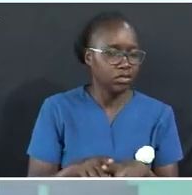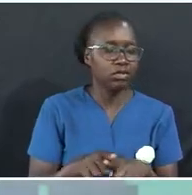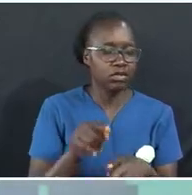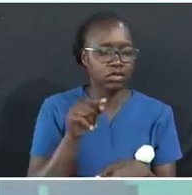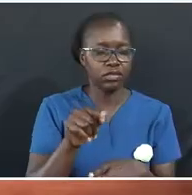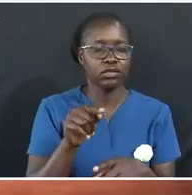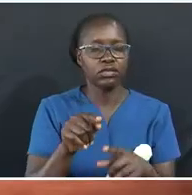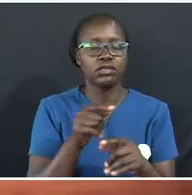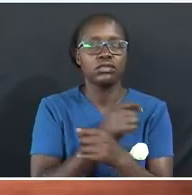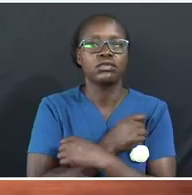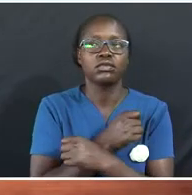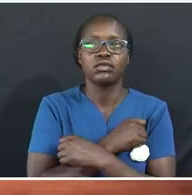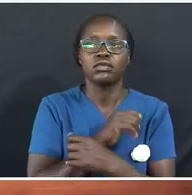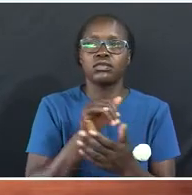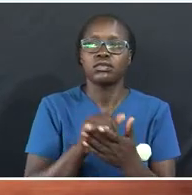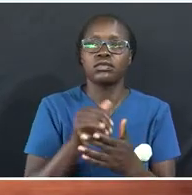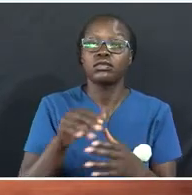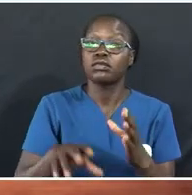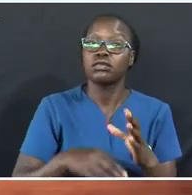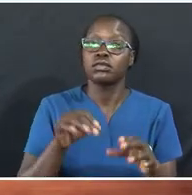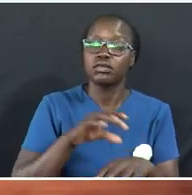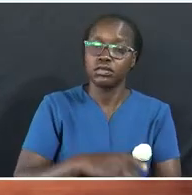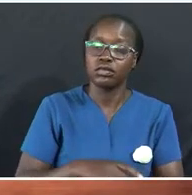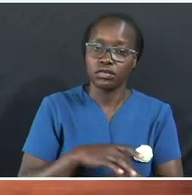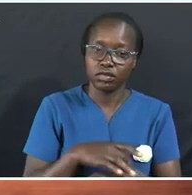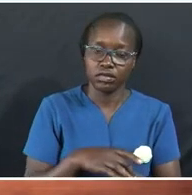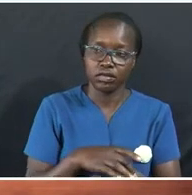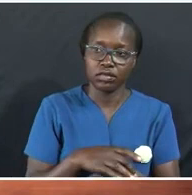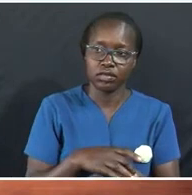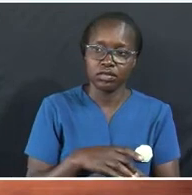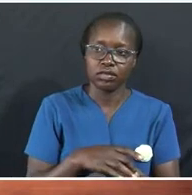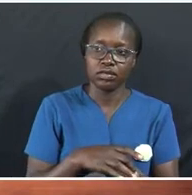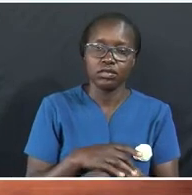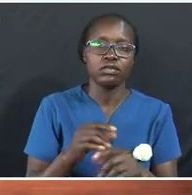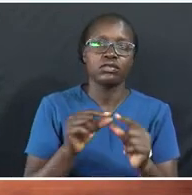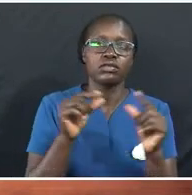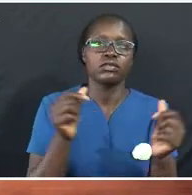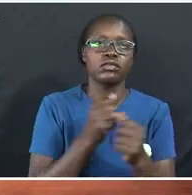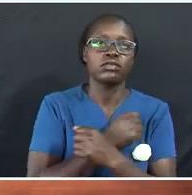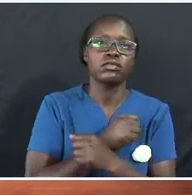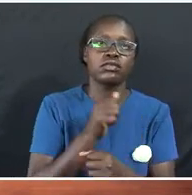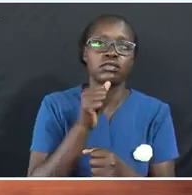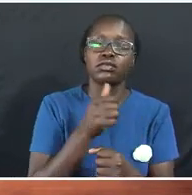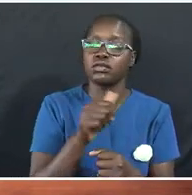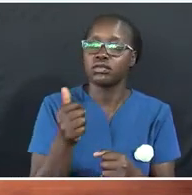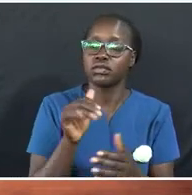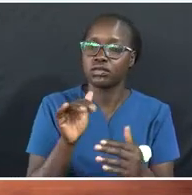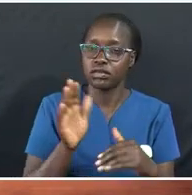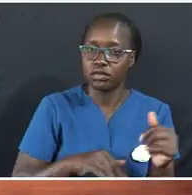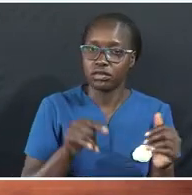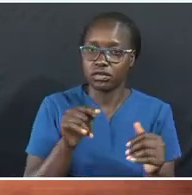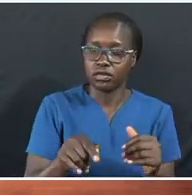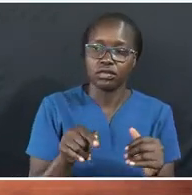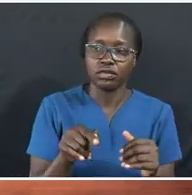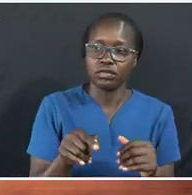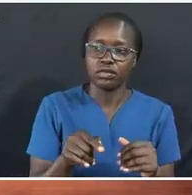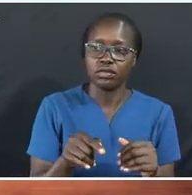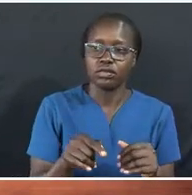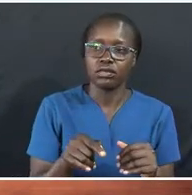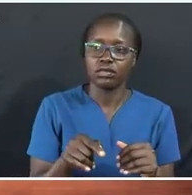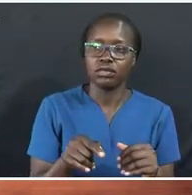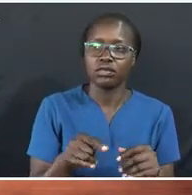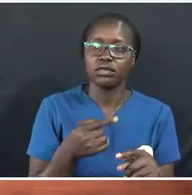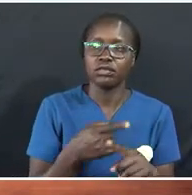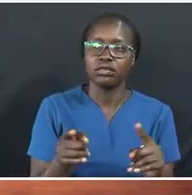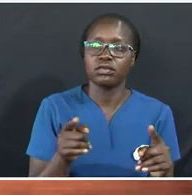love that can ever be found on earth. Great love. None other than this laying down his life. But